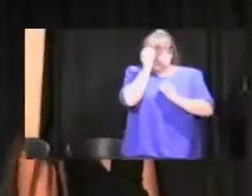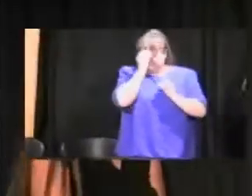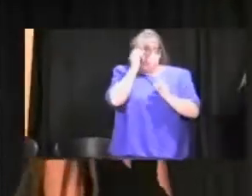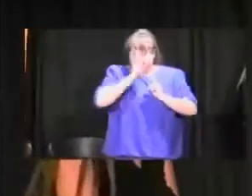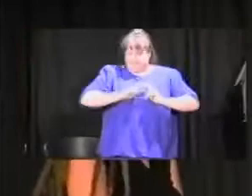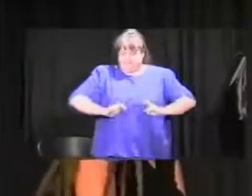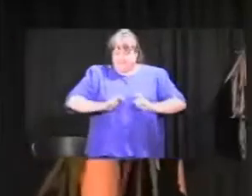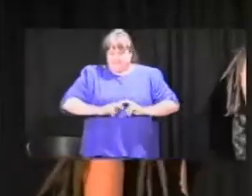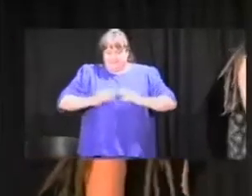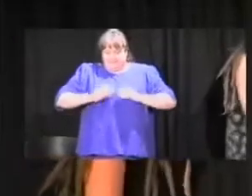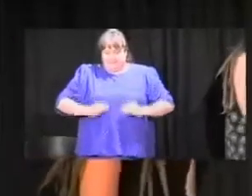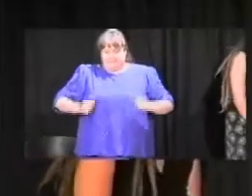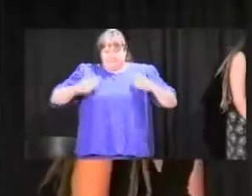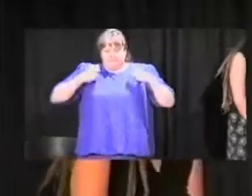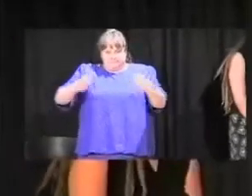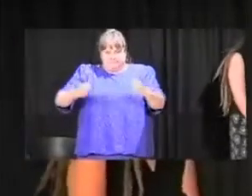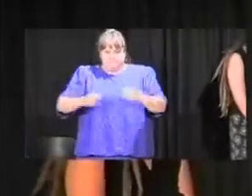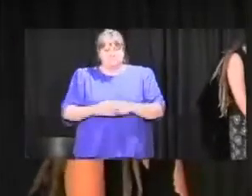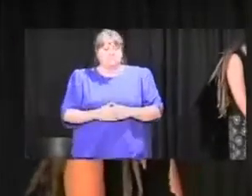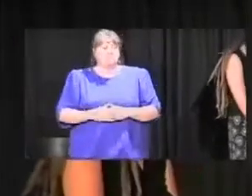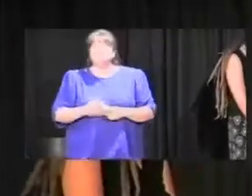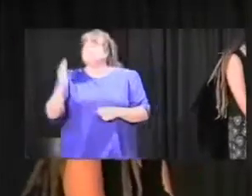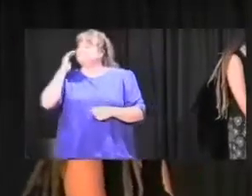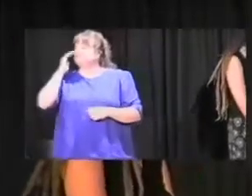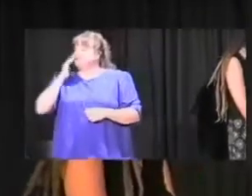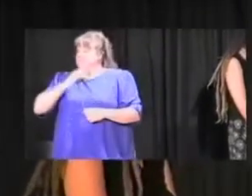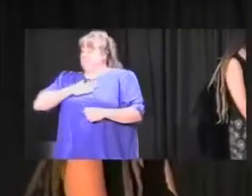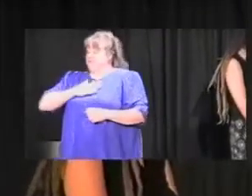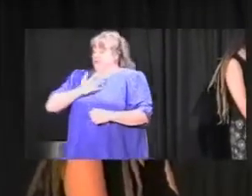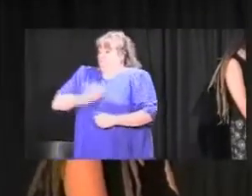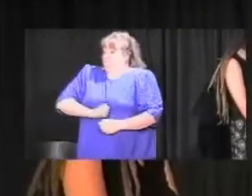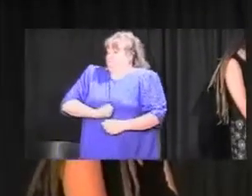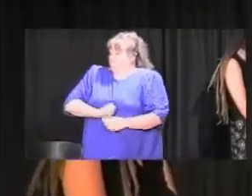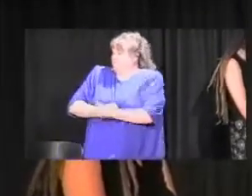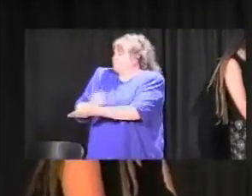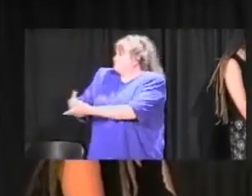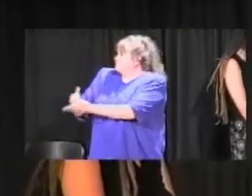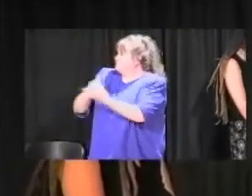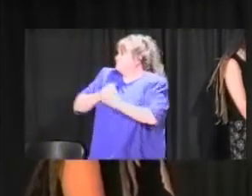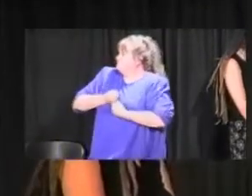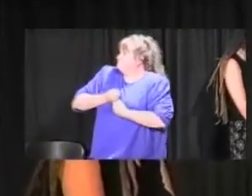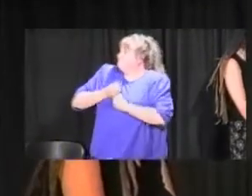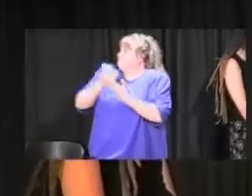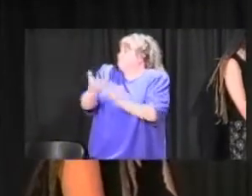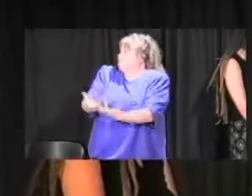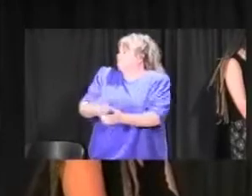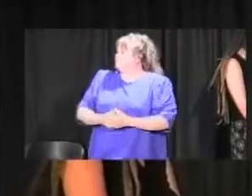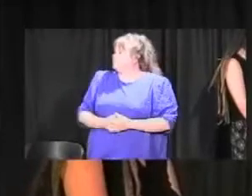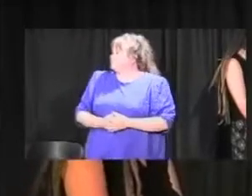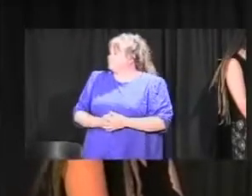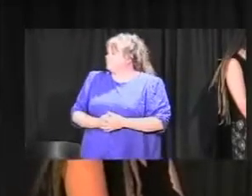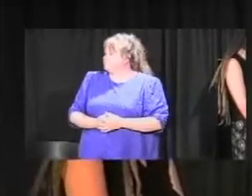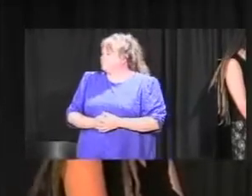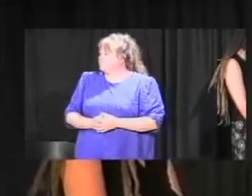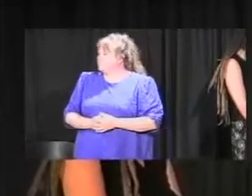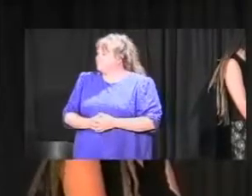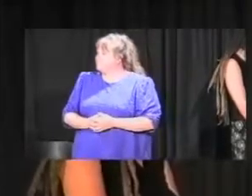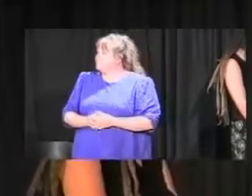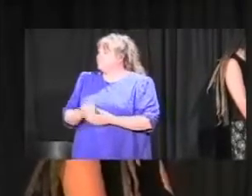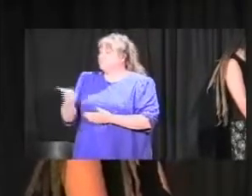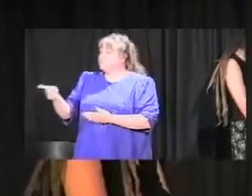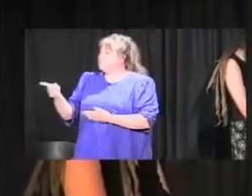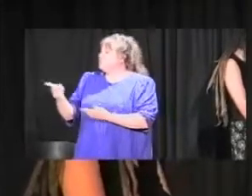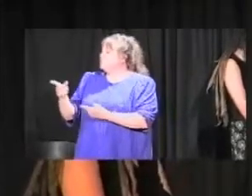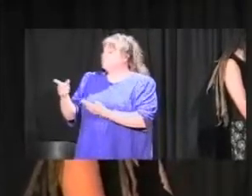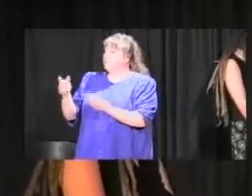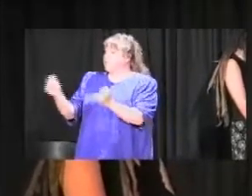You know, you helped me break my silence. Oh, what do you mean? I mean, you all did. All the